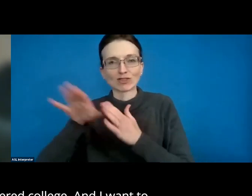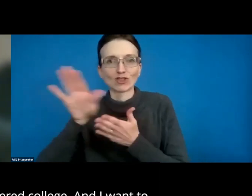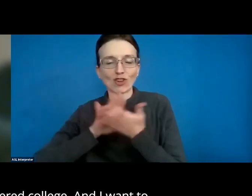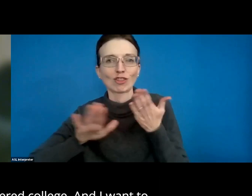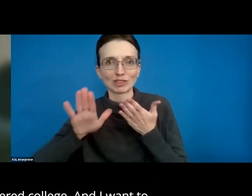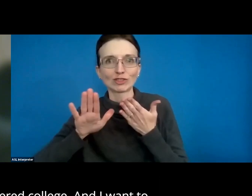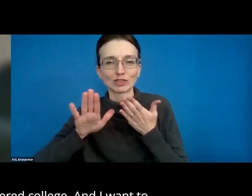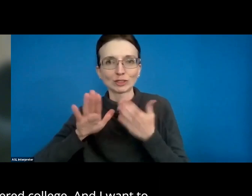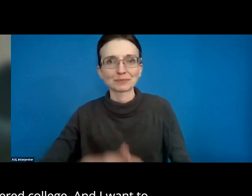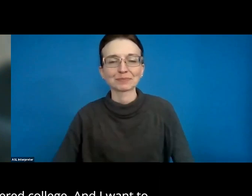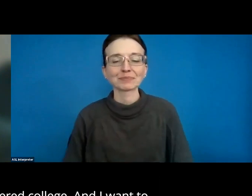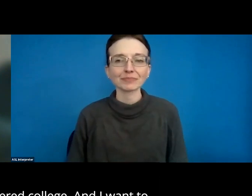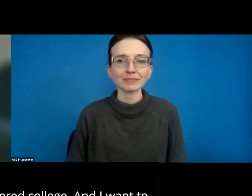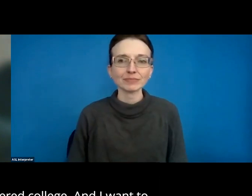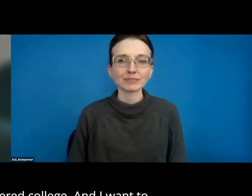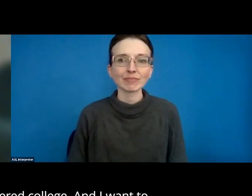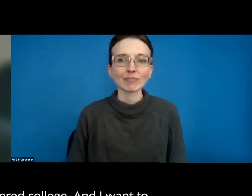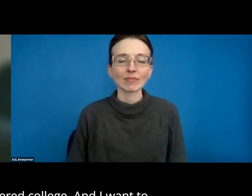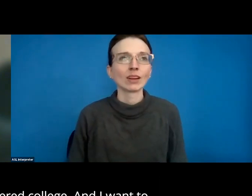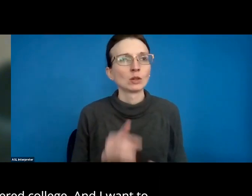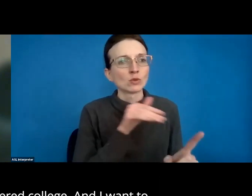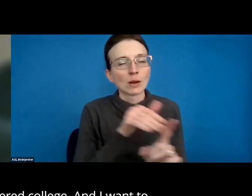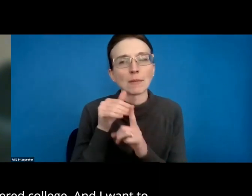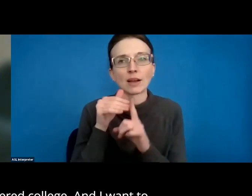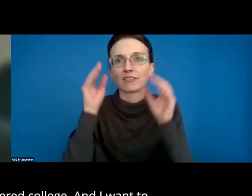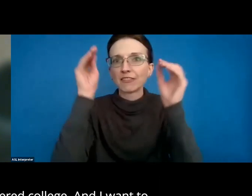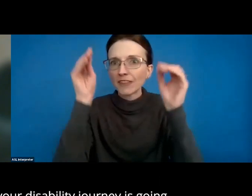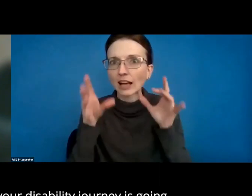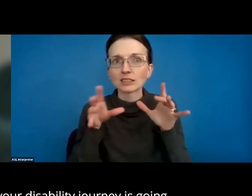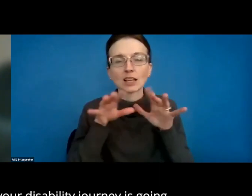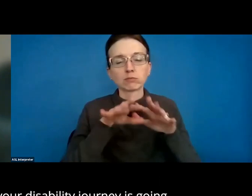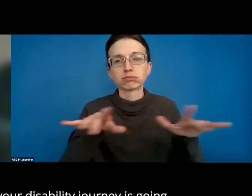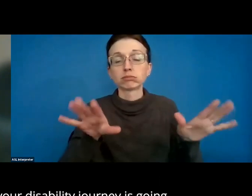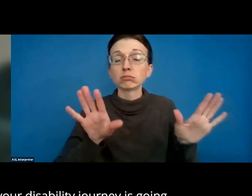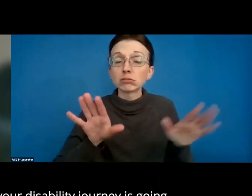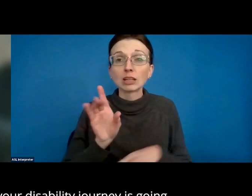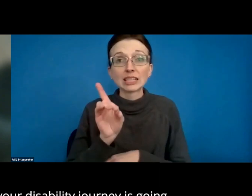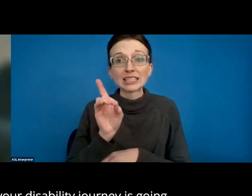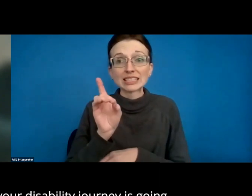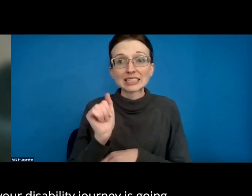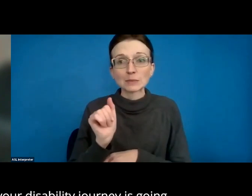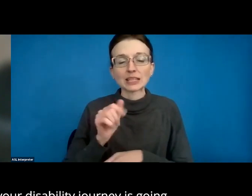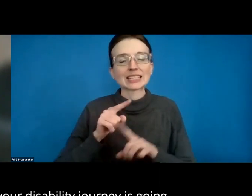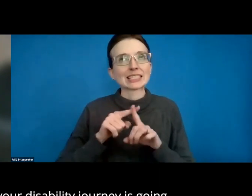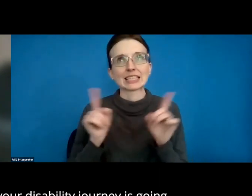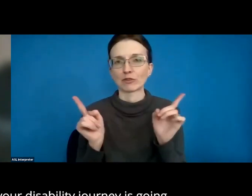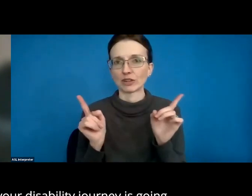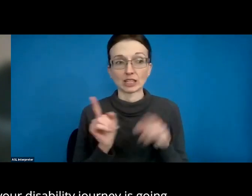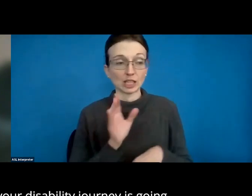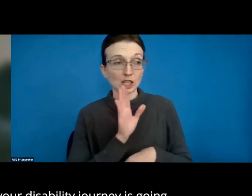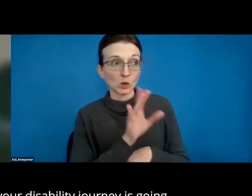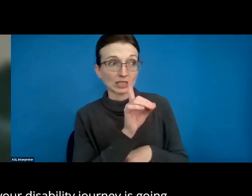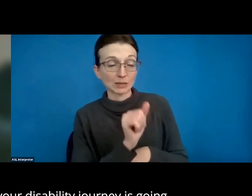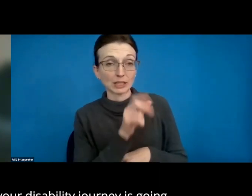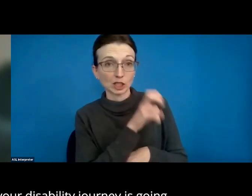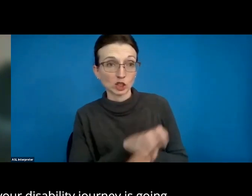I want to remind faculty, and I want to remind everyone, disability is different, and your disability journey is